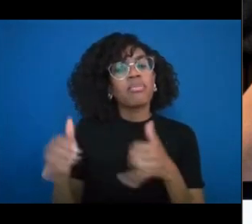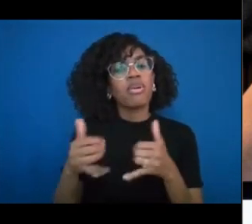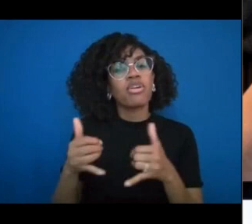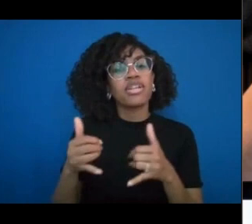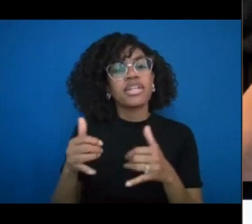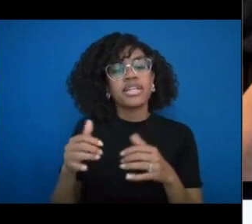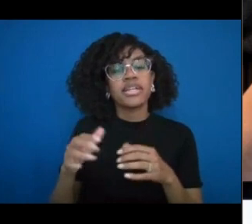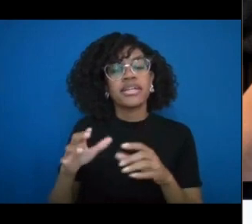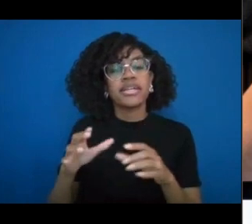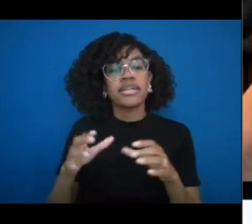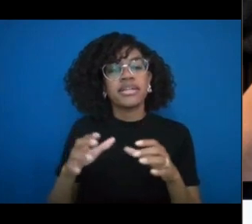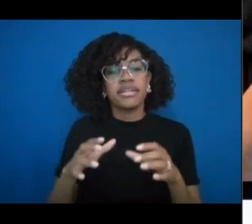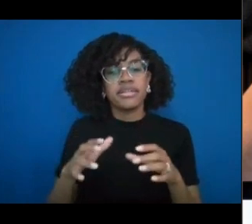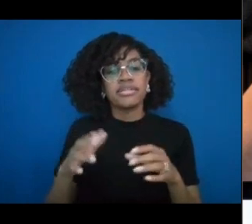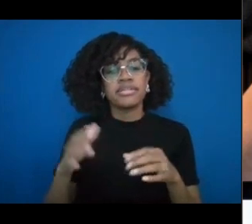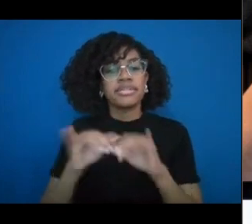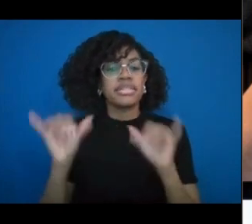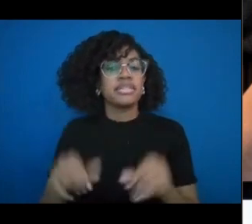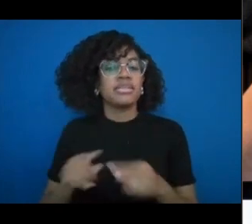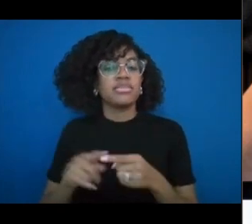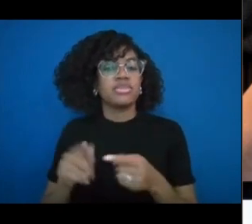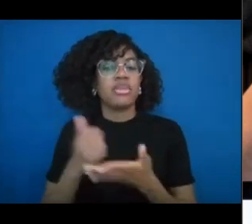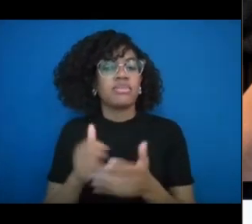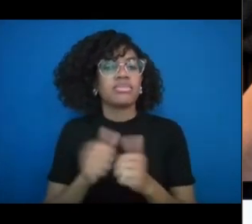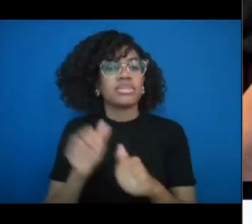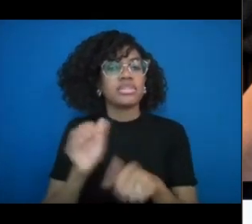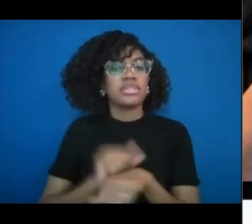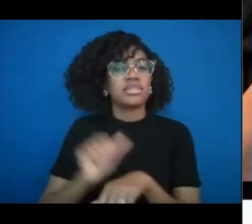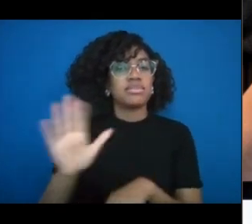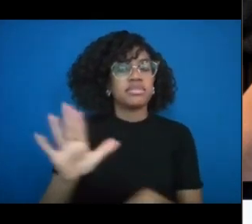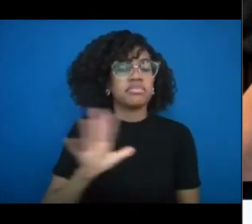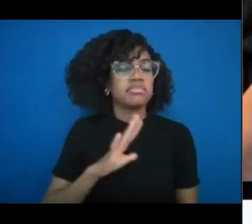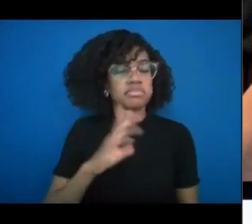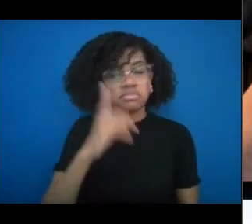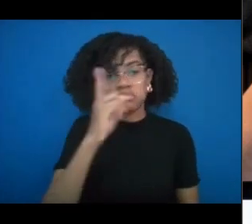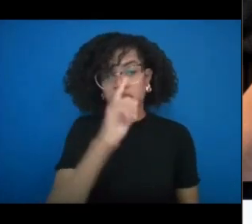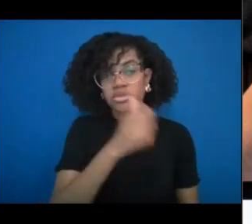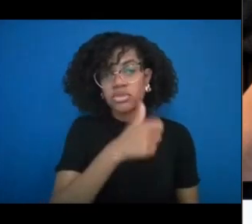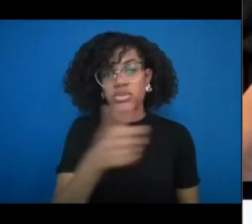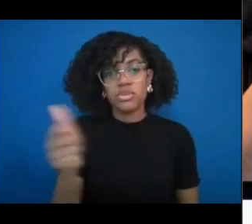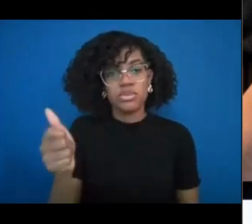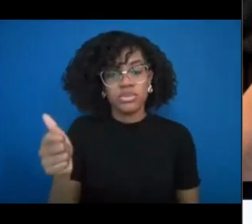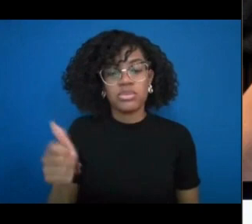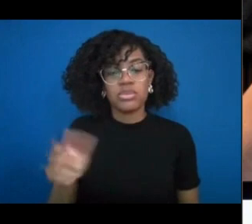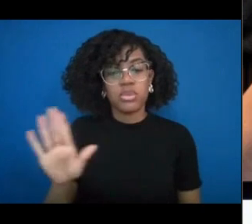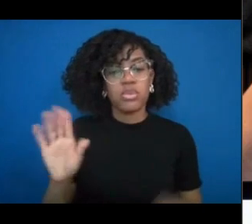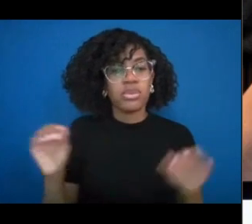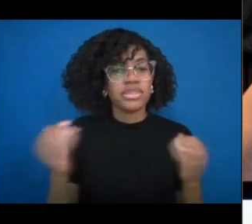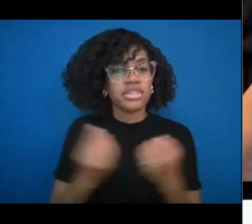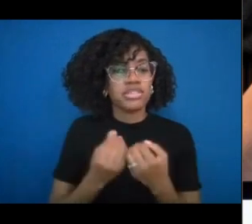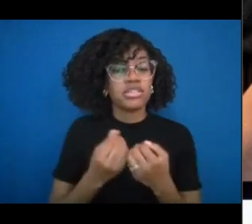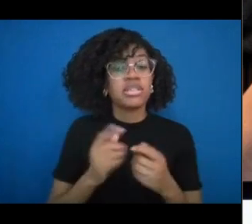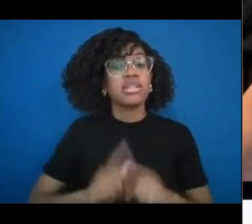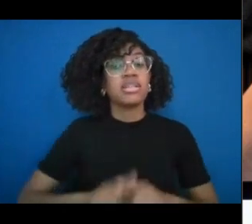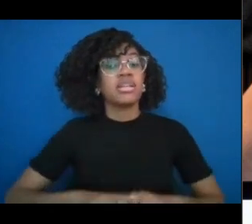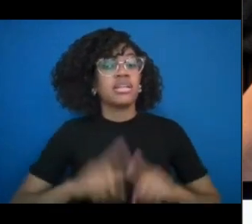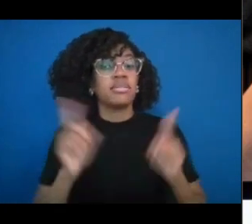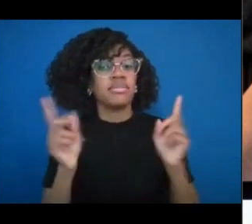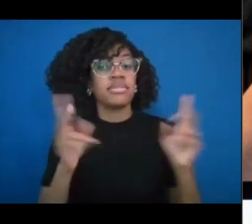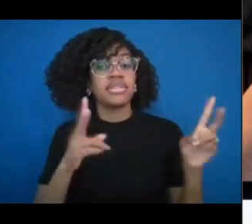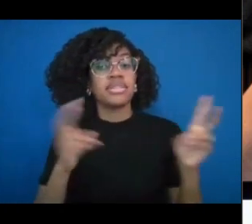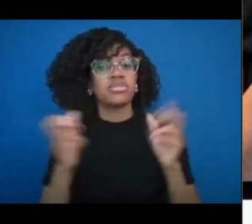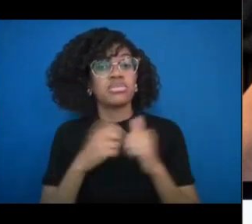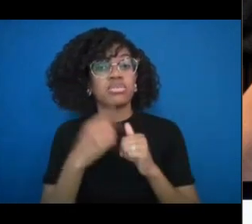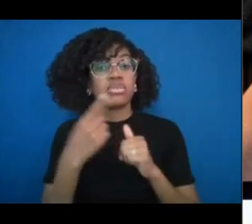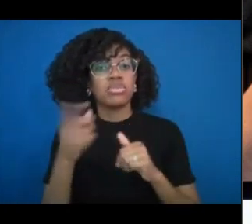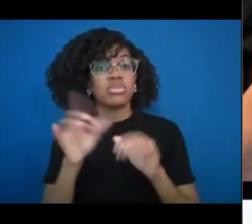That's fine. That's up to you and your organization. However, issues with those